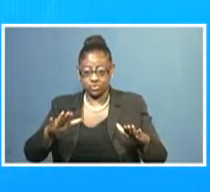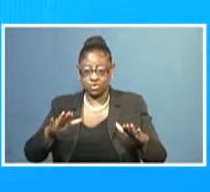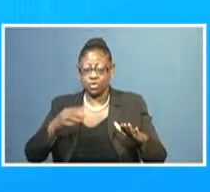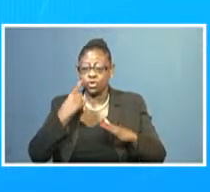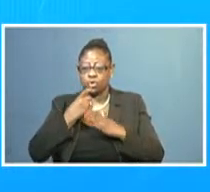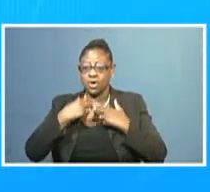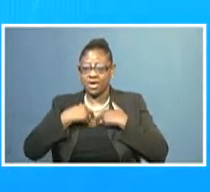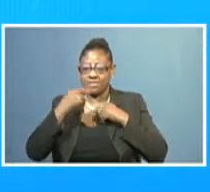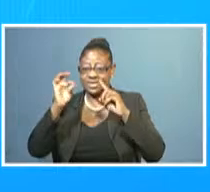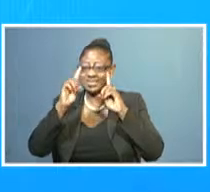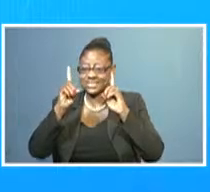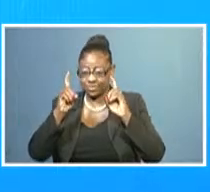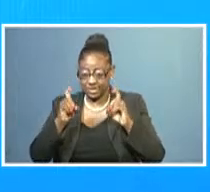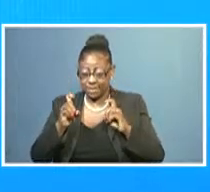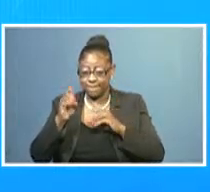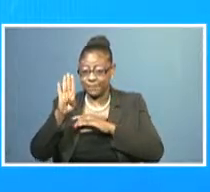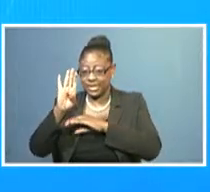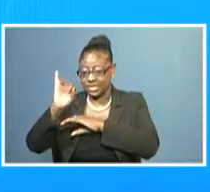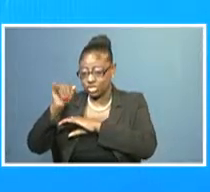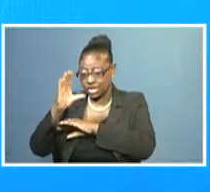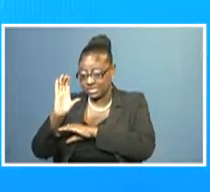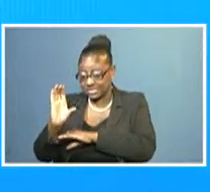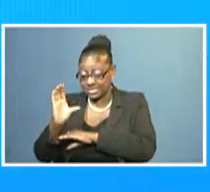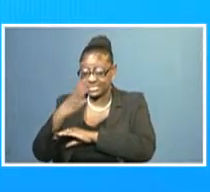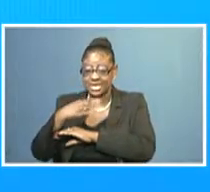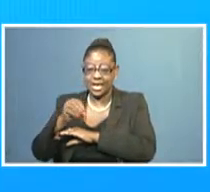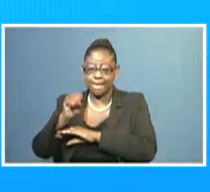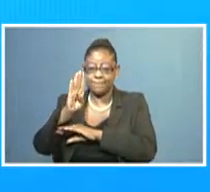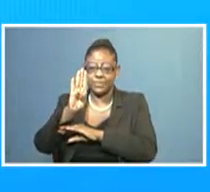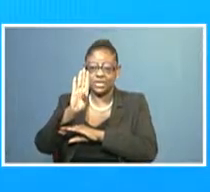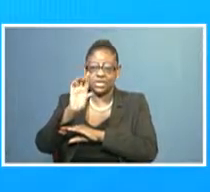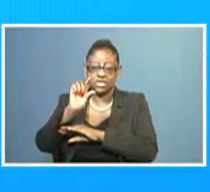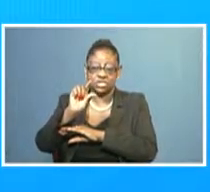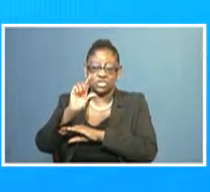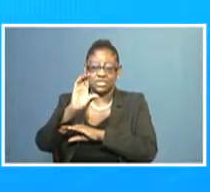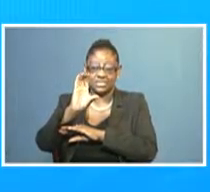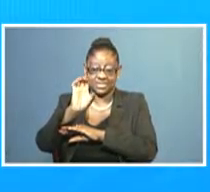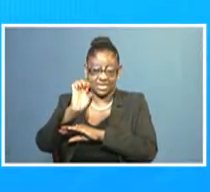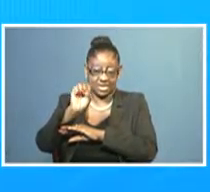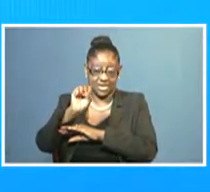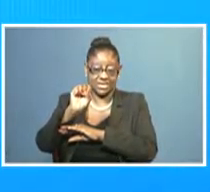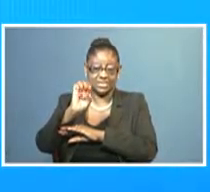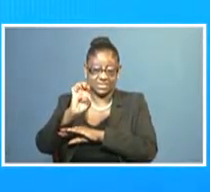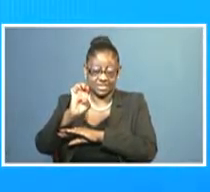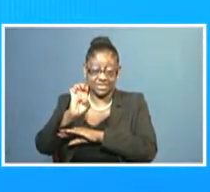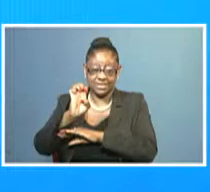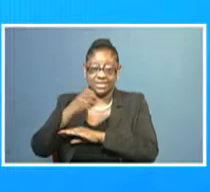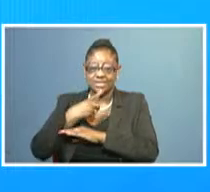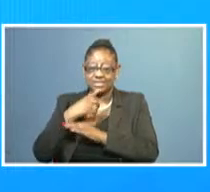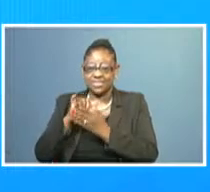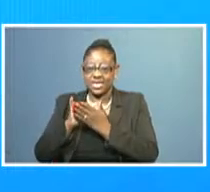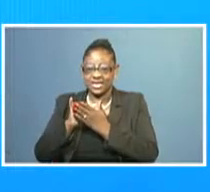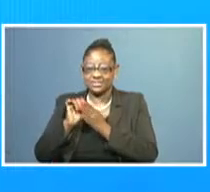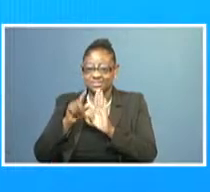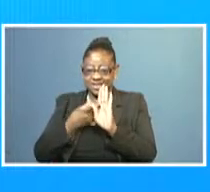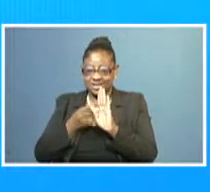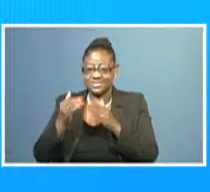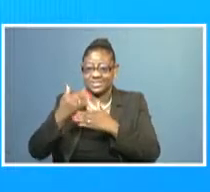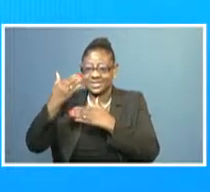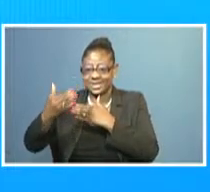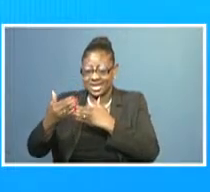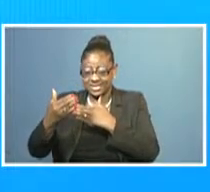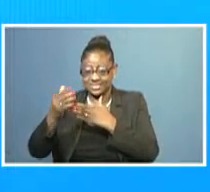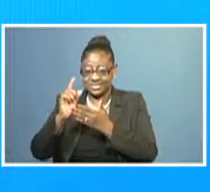examinations, BJC and BGCSE, that starts next month,